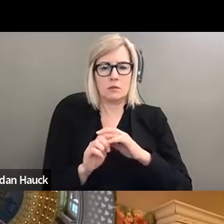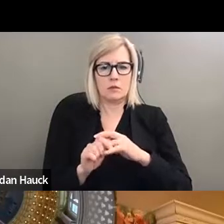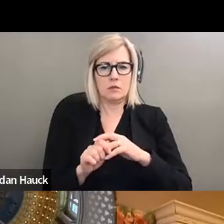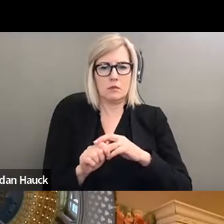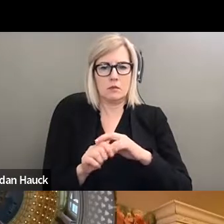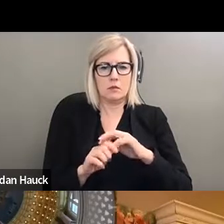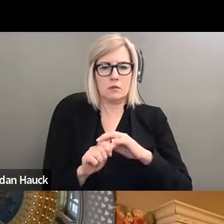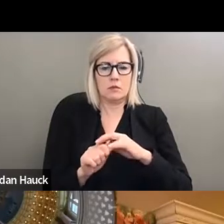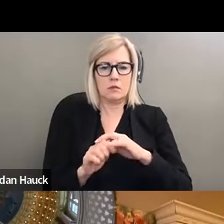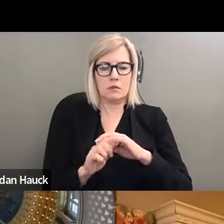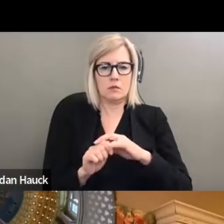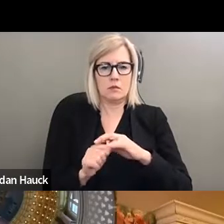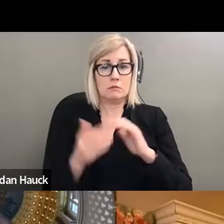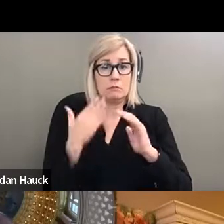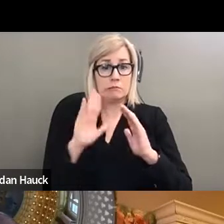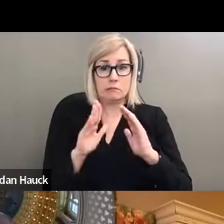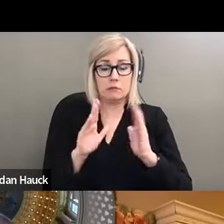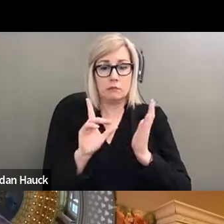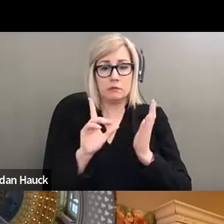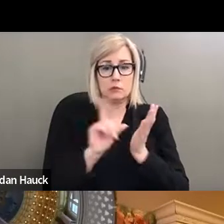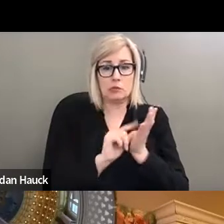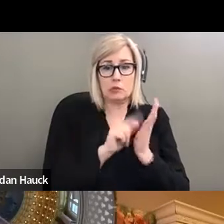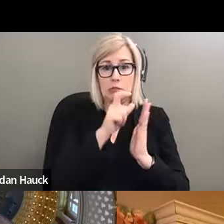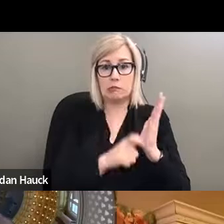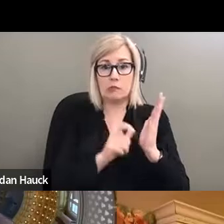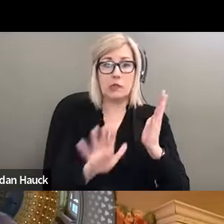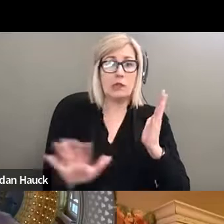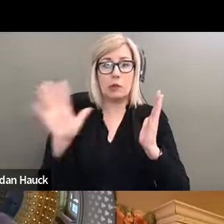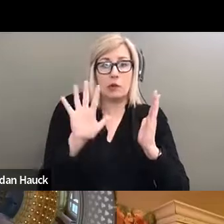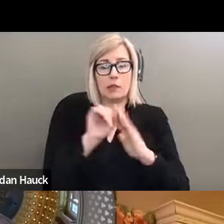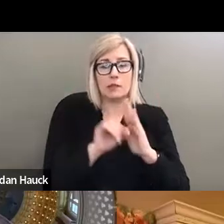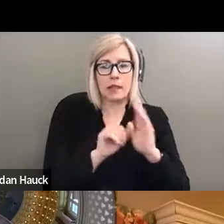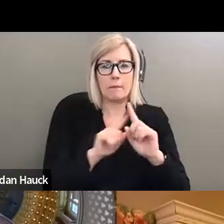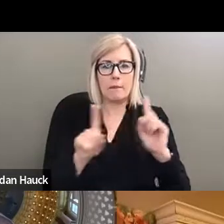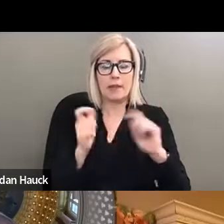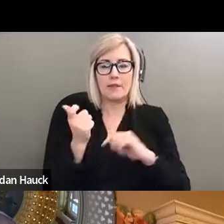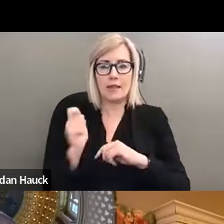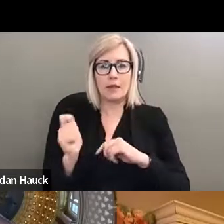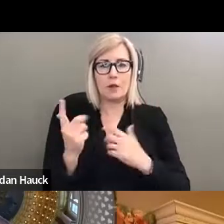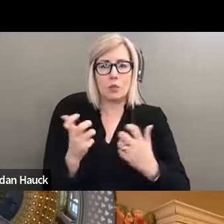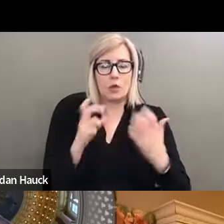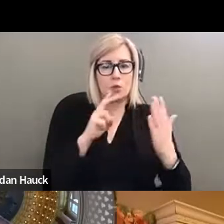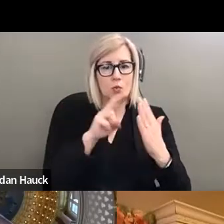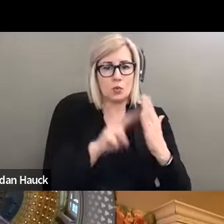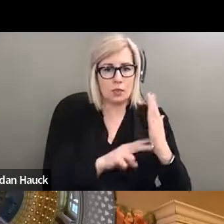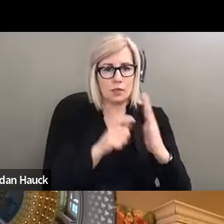if this article made public anywhere else in the state, but if anybody would like to view it,